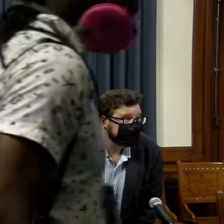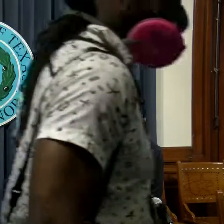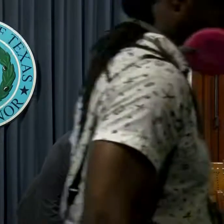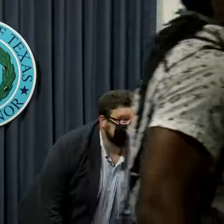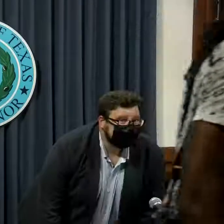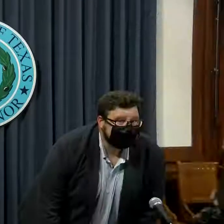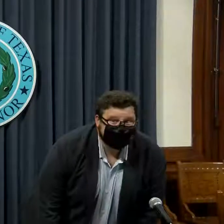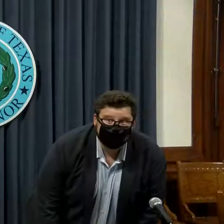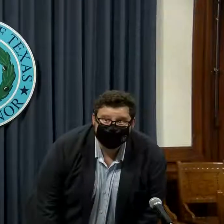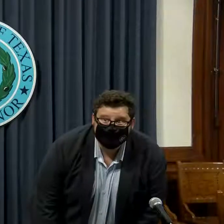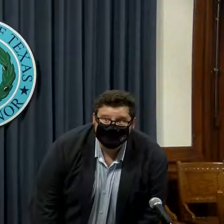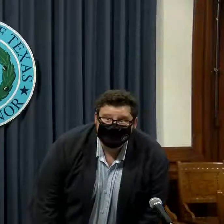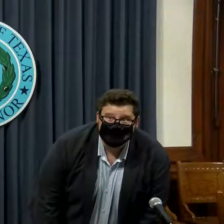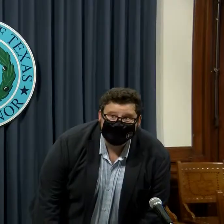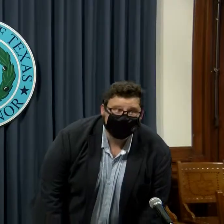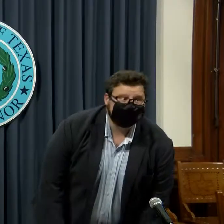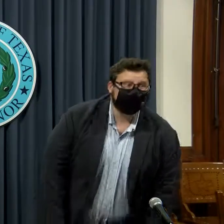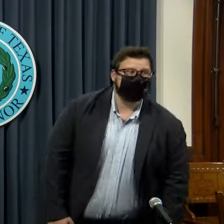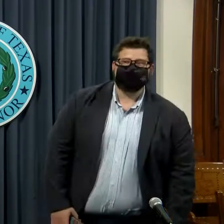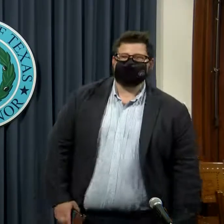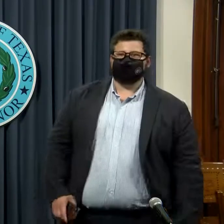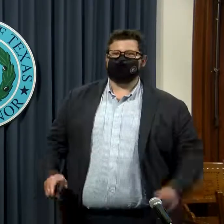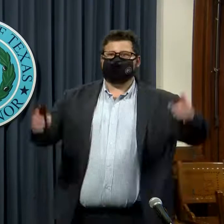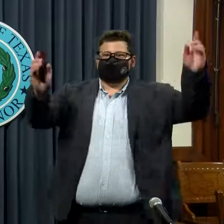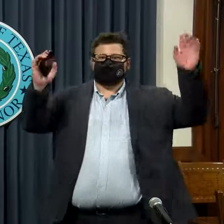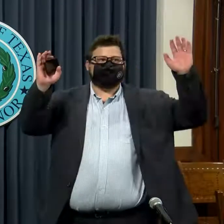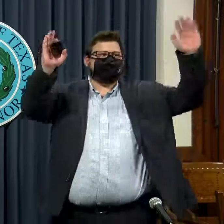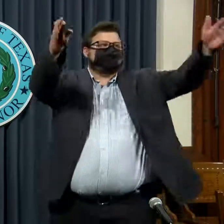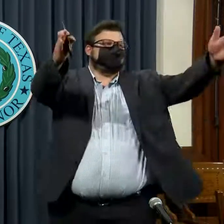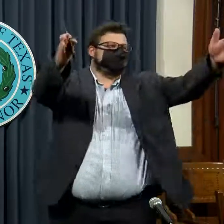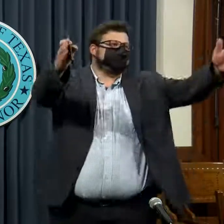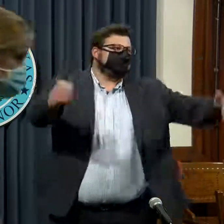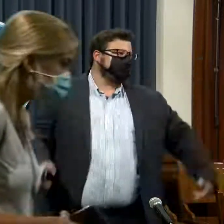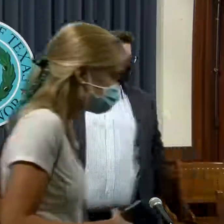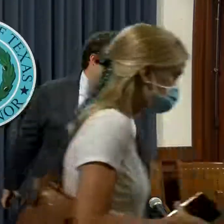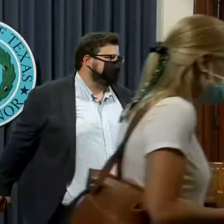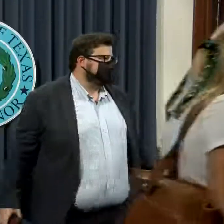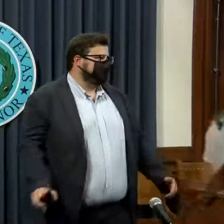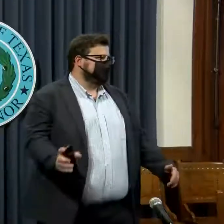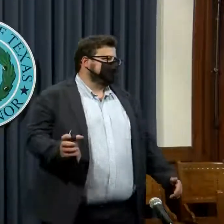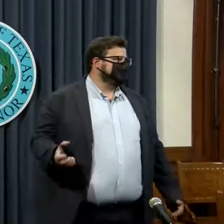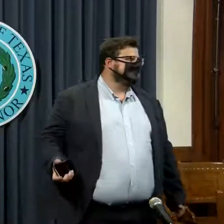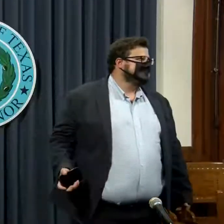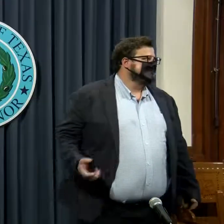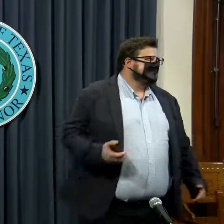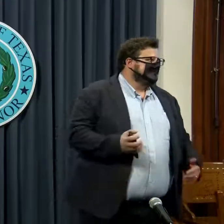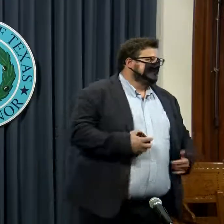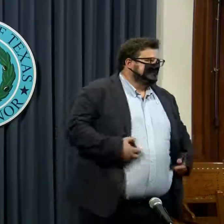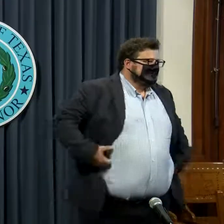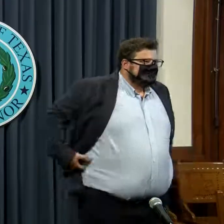Everybody's good? Feeling good? Reporters should go to the behind the cameras, please.